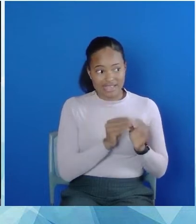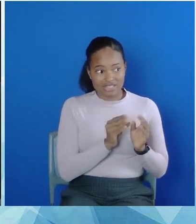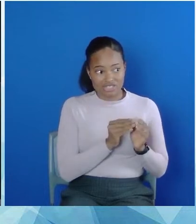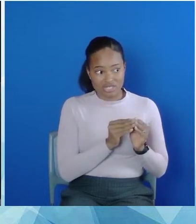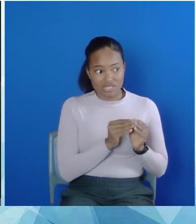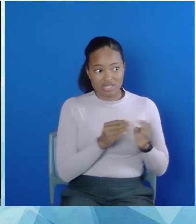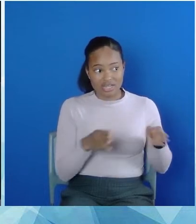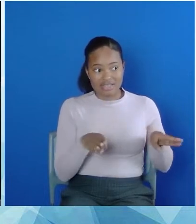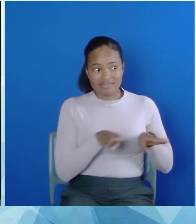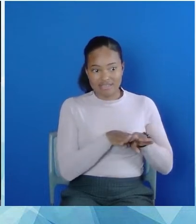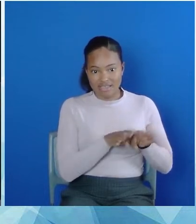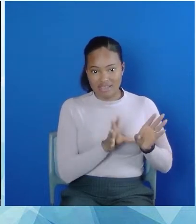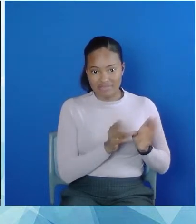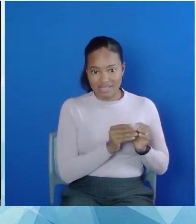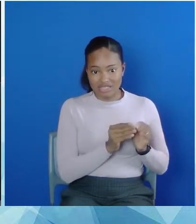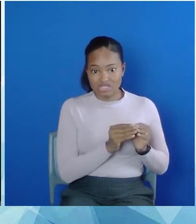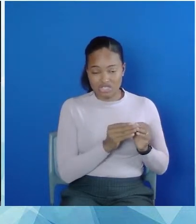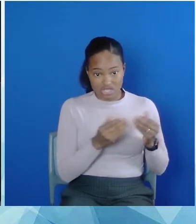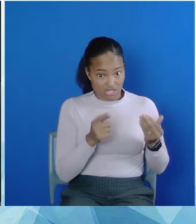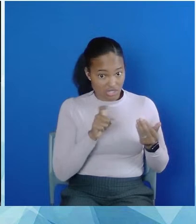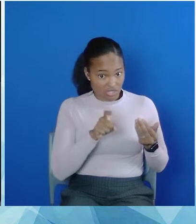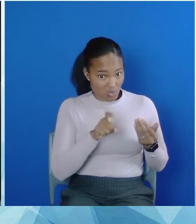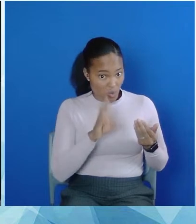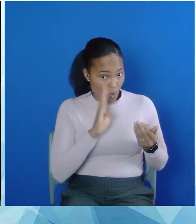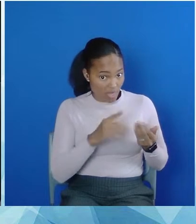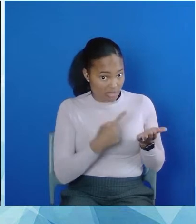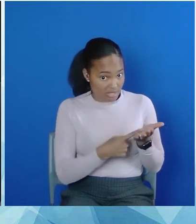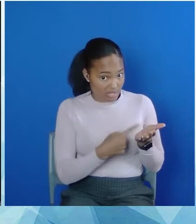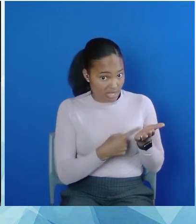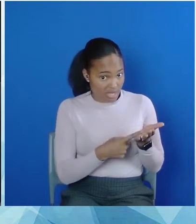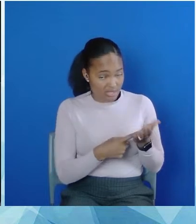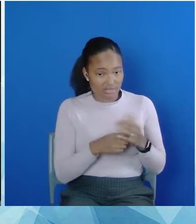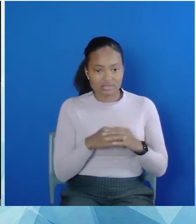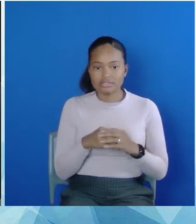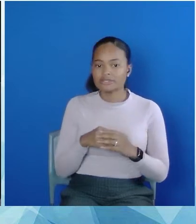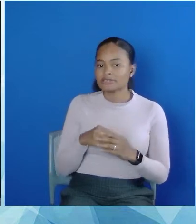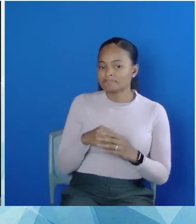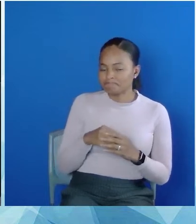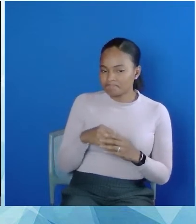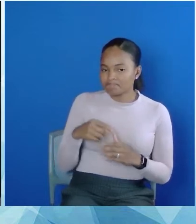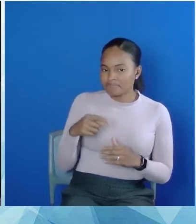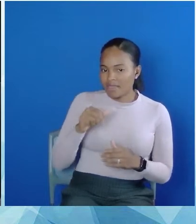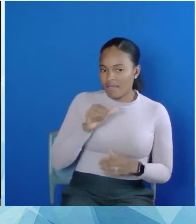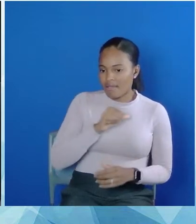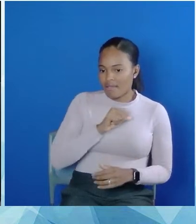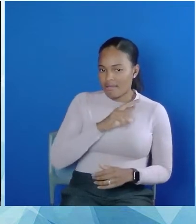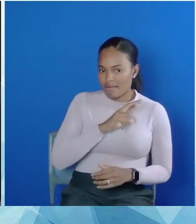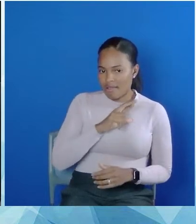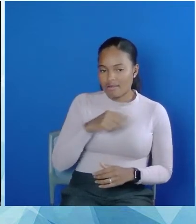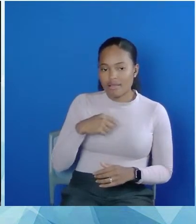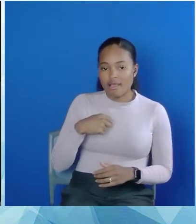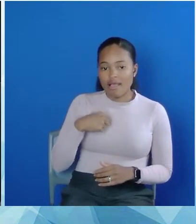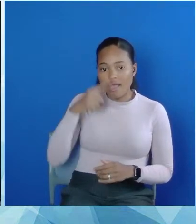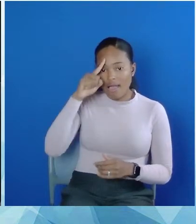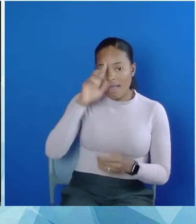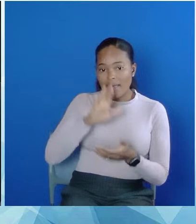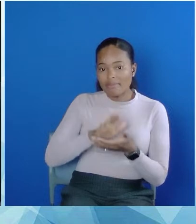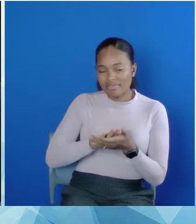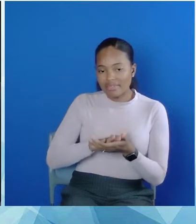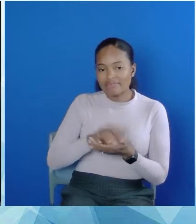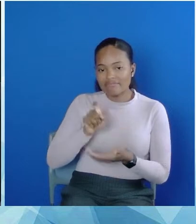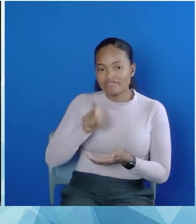I believe that we must have that discussion in the public session.